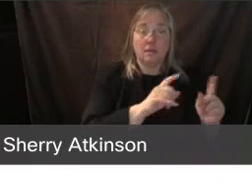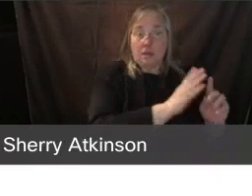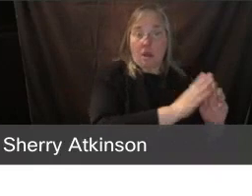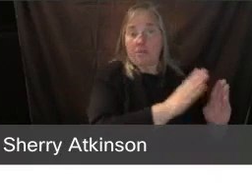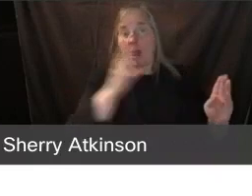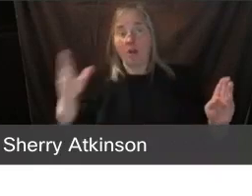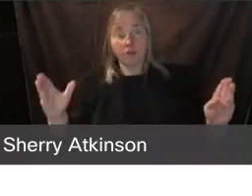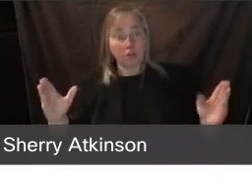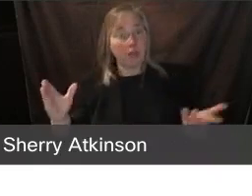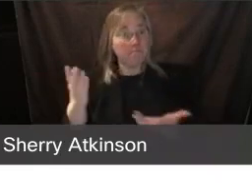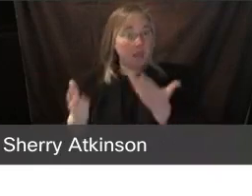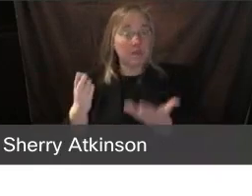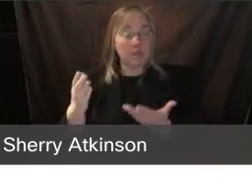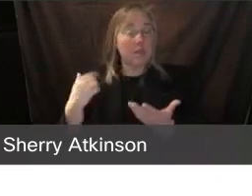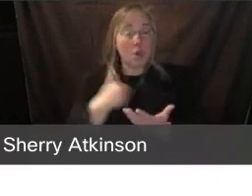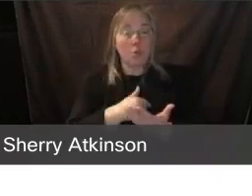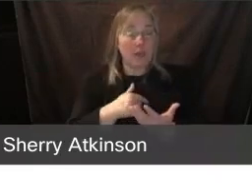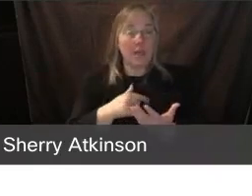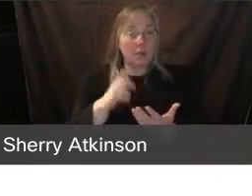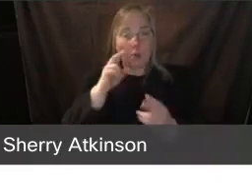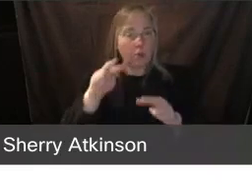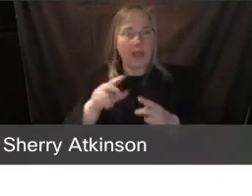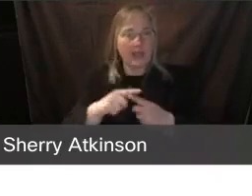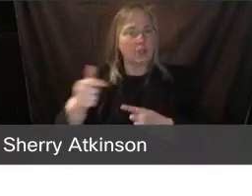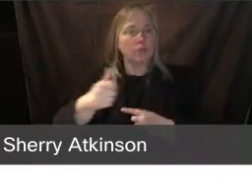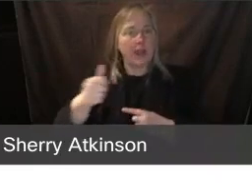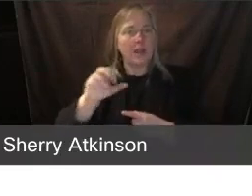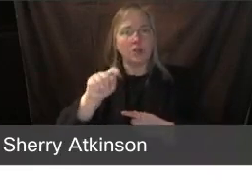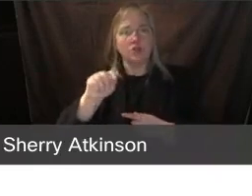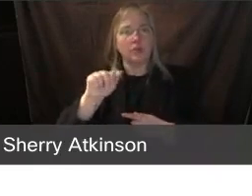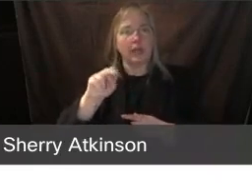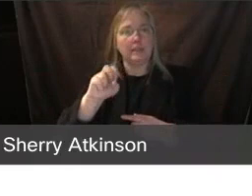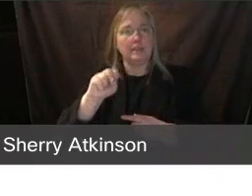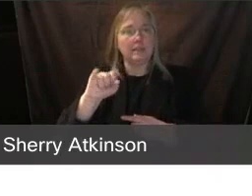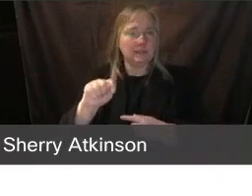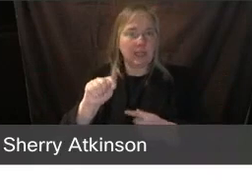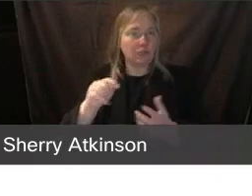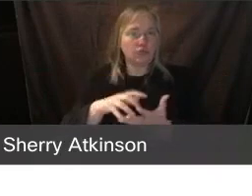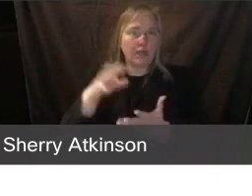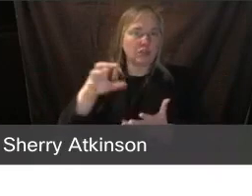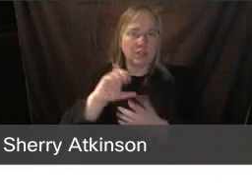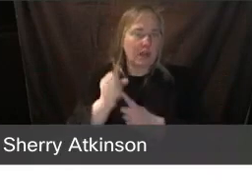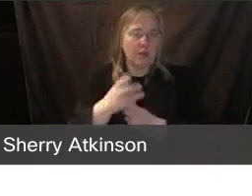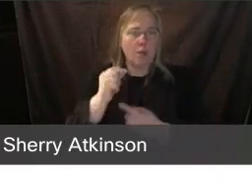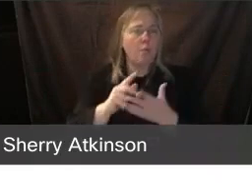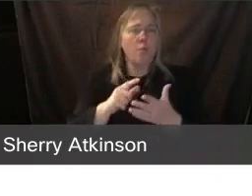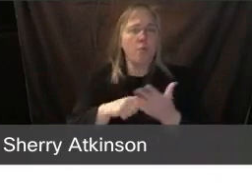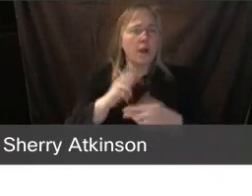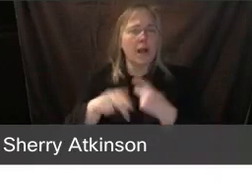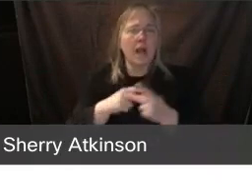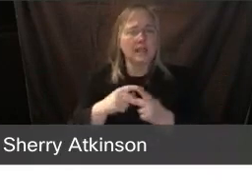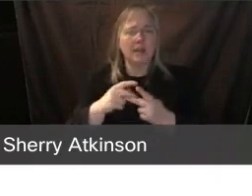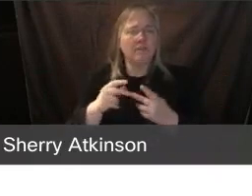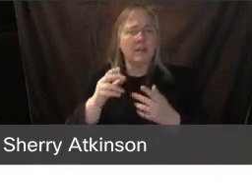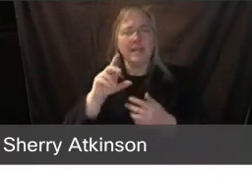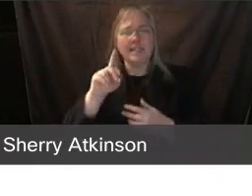equation, we may look at like a transit-rich scenario and you know, what type of density would be needed to accommodate something like that. So if this